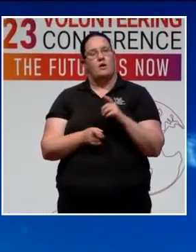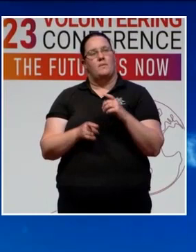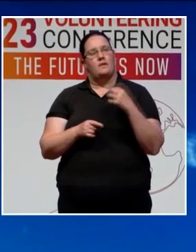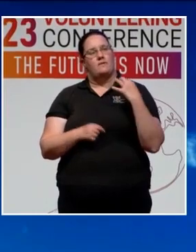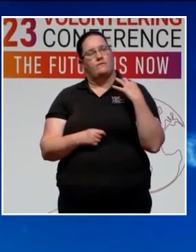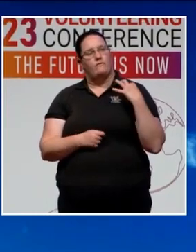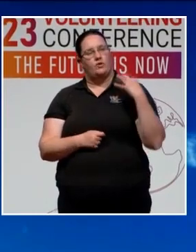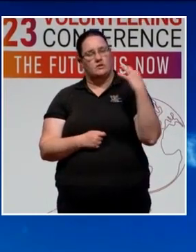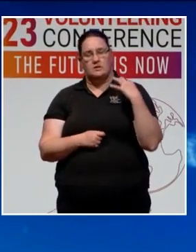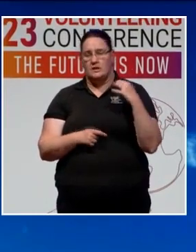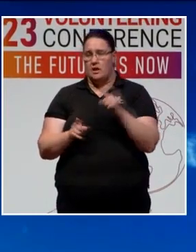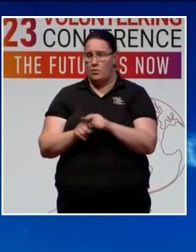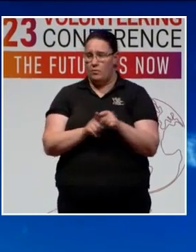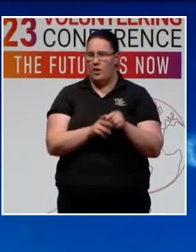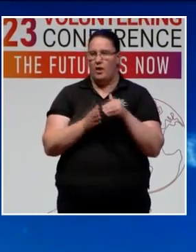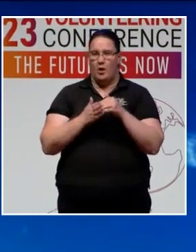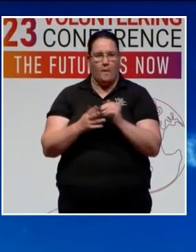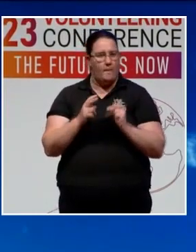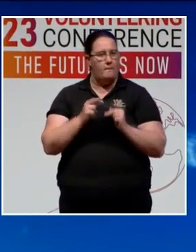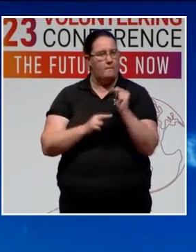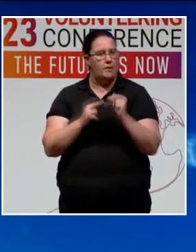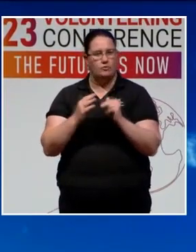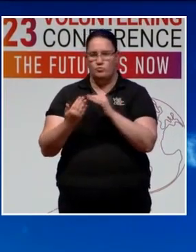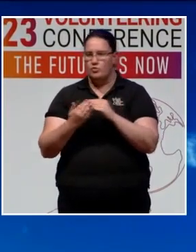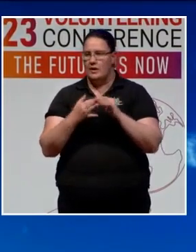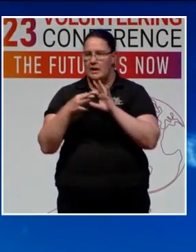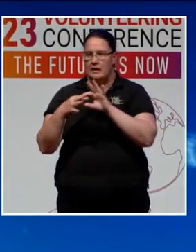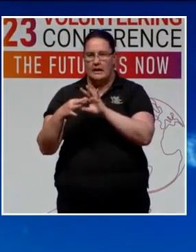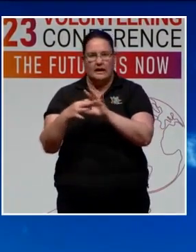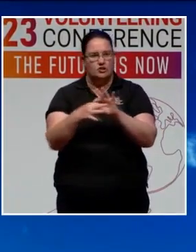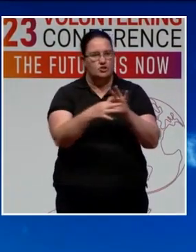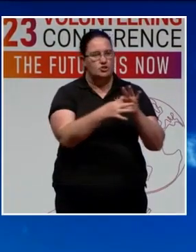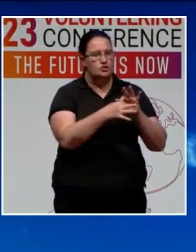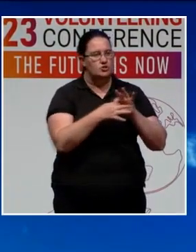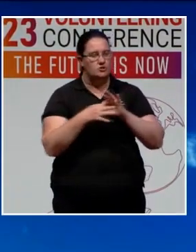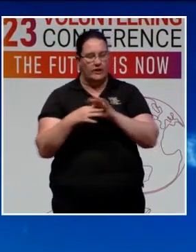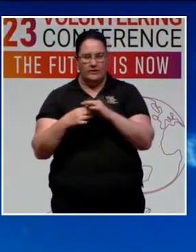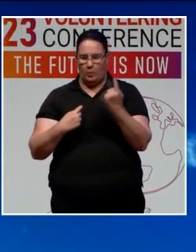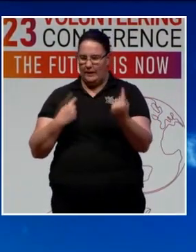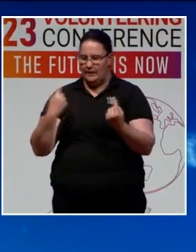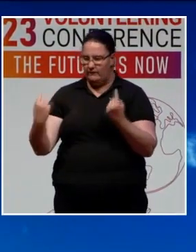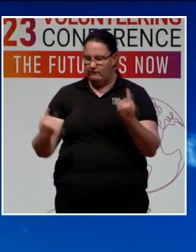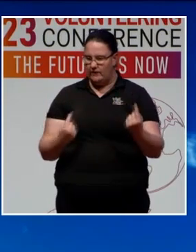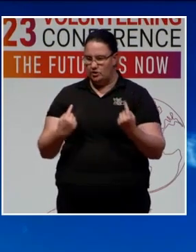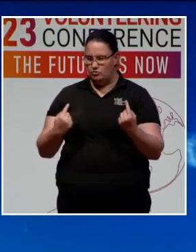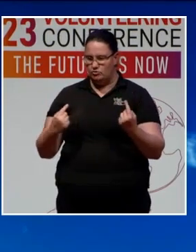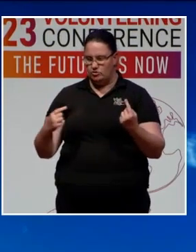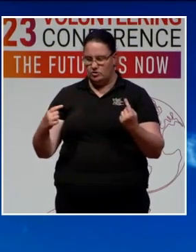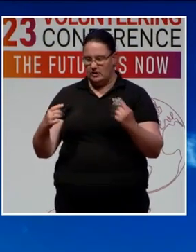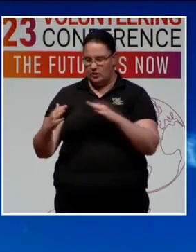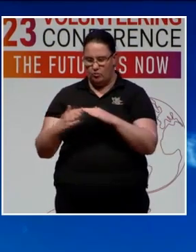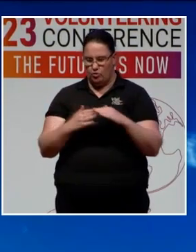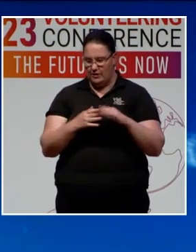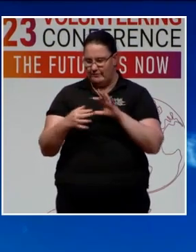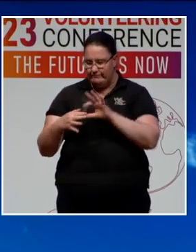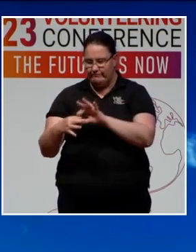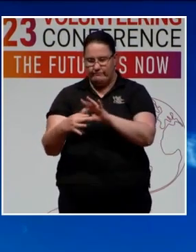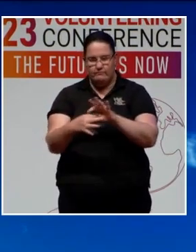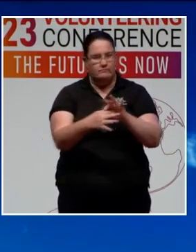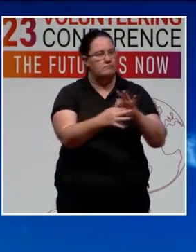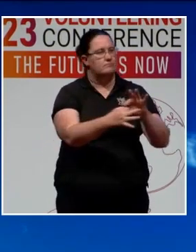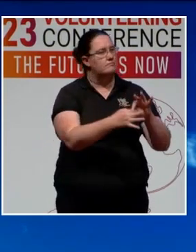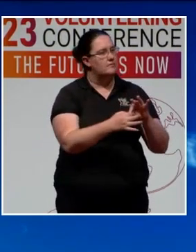community connections between individuals and the social fabric that make Australian society what it is, making